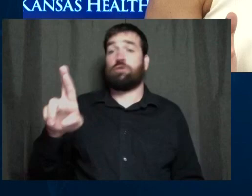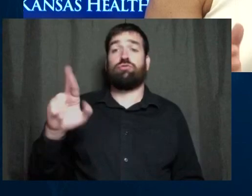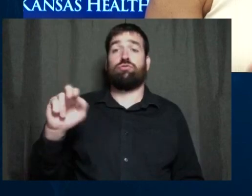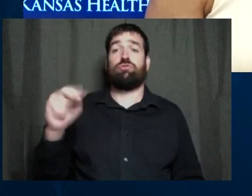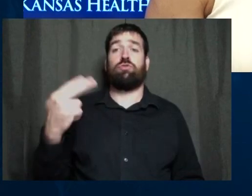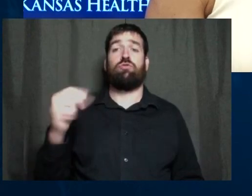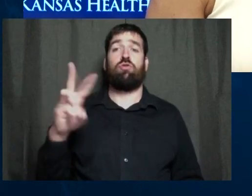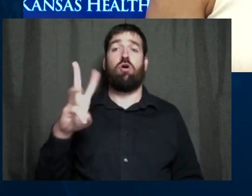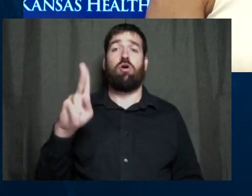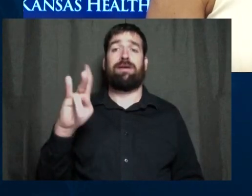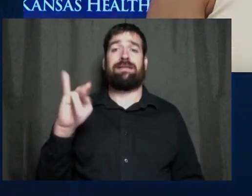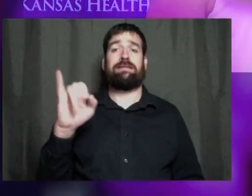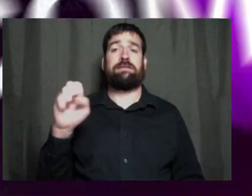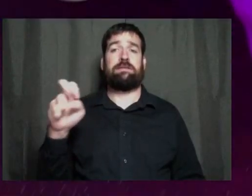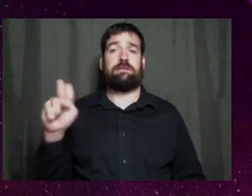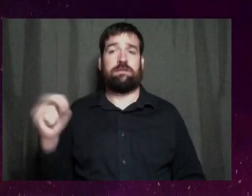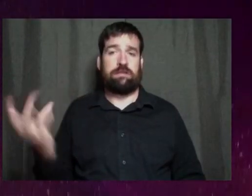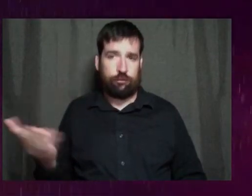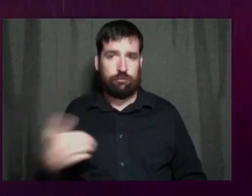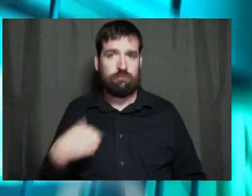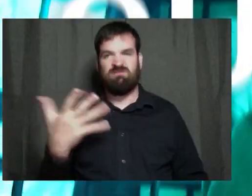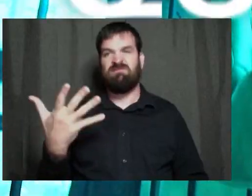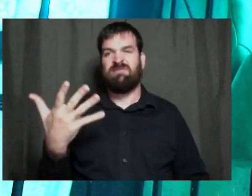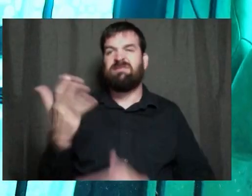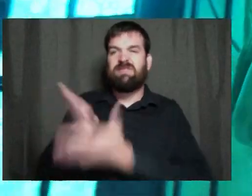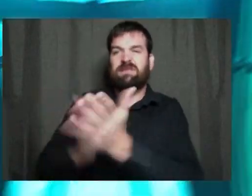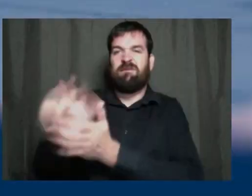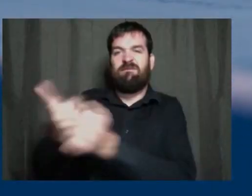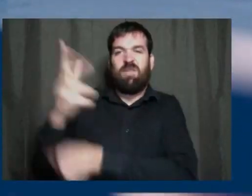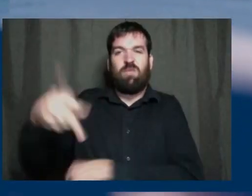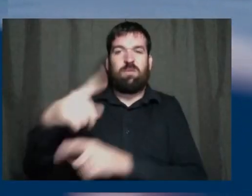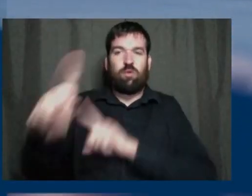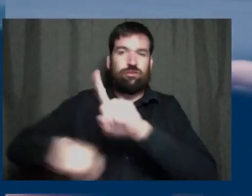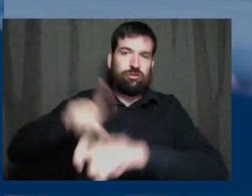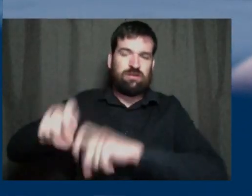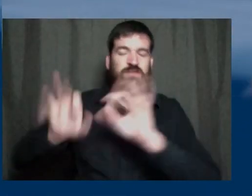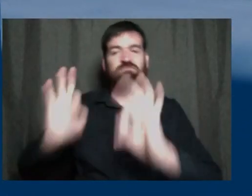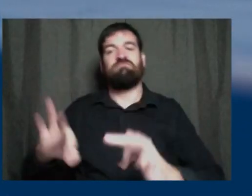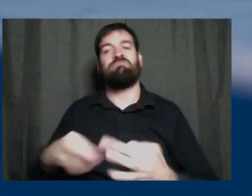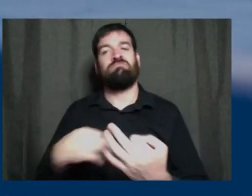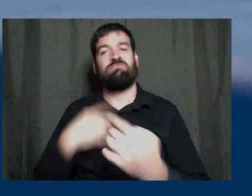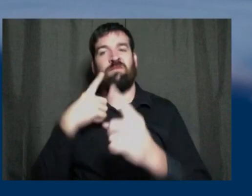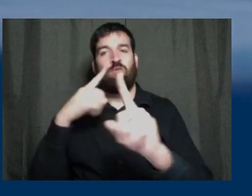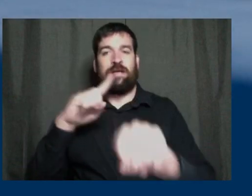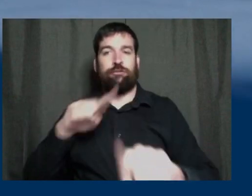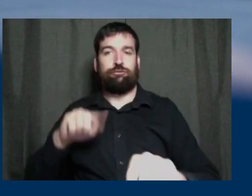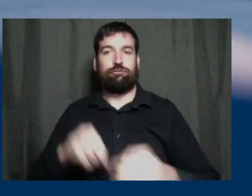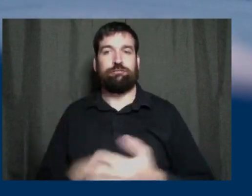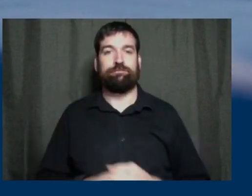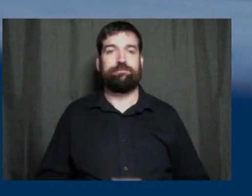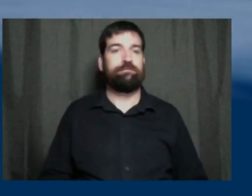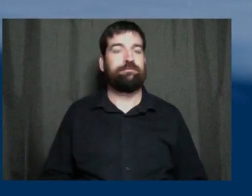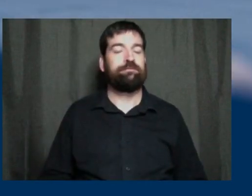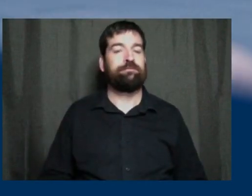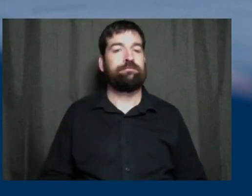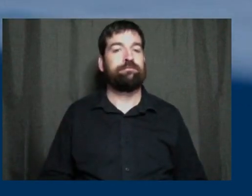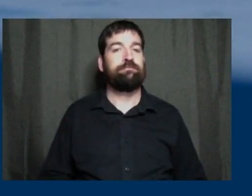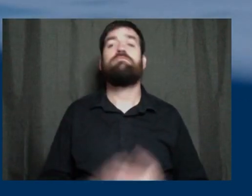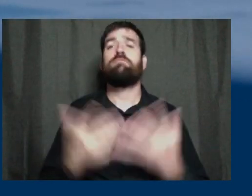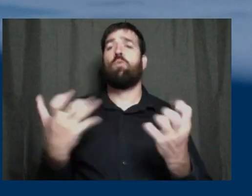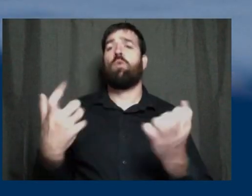and I want to get to some follow-up questions. And it's always great when you're here with us to answer some of those. So let's get to it. I want to talk about